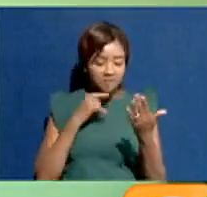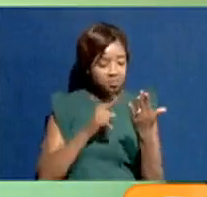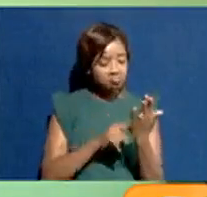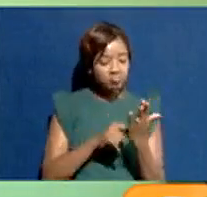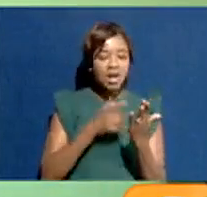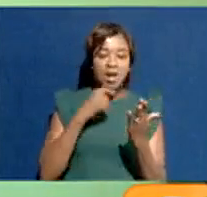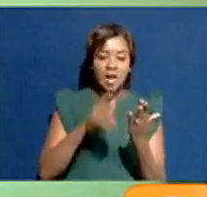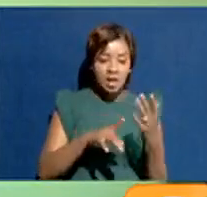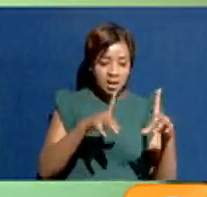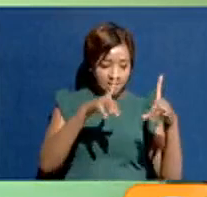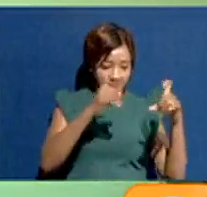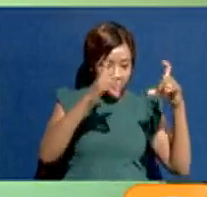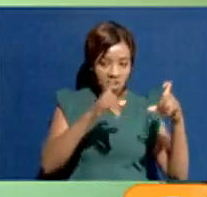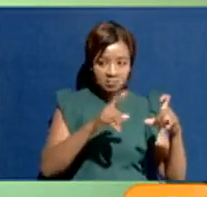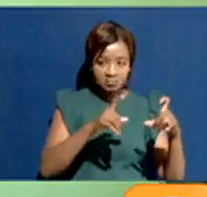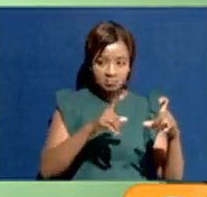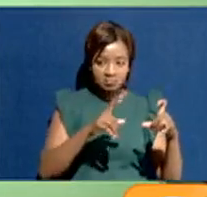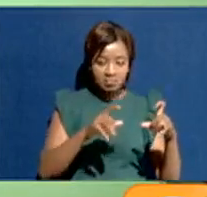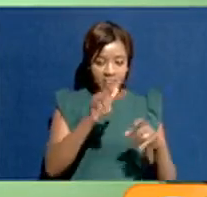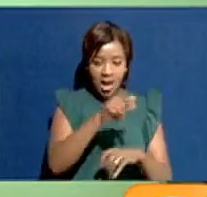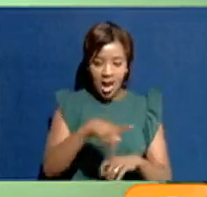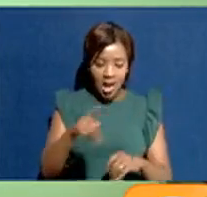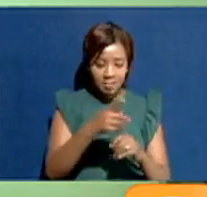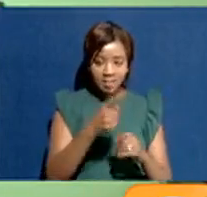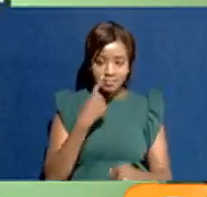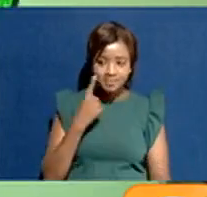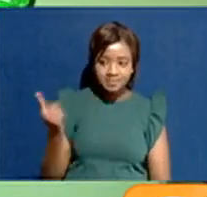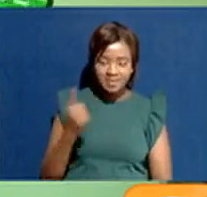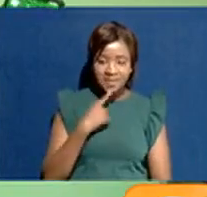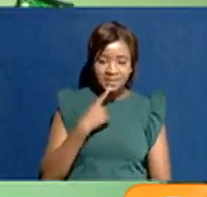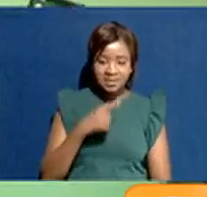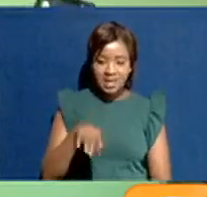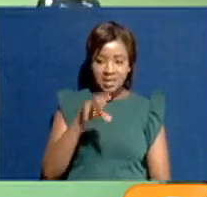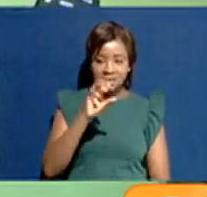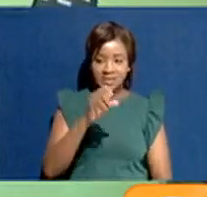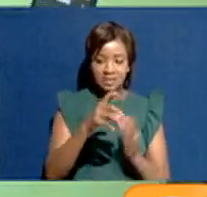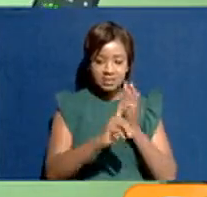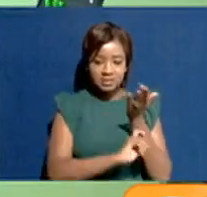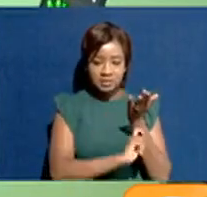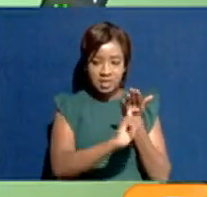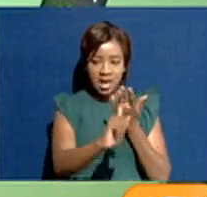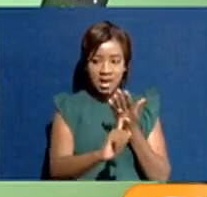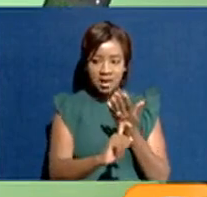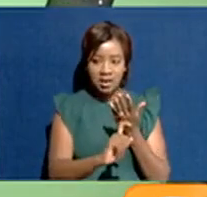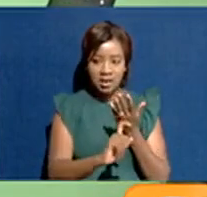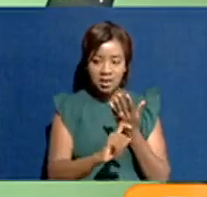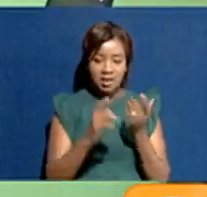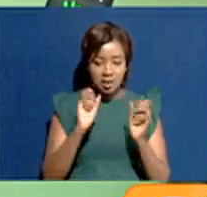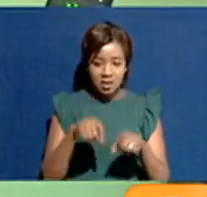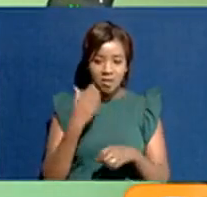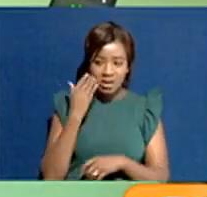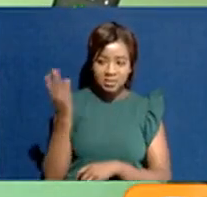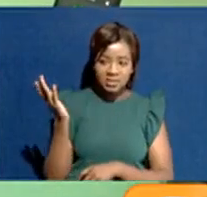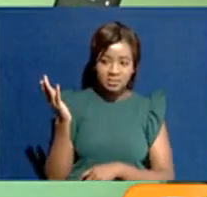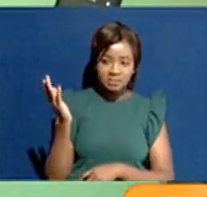and I can just scan a patient. So we open the application here. I press scan. And so here you can see that now it is detecting my